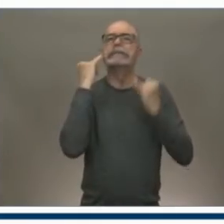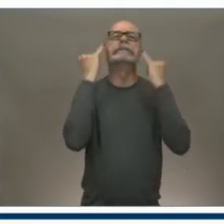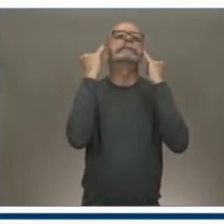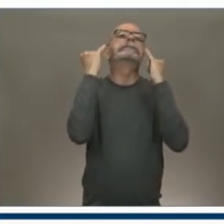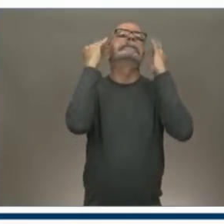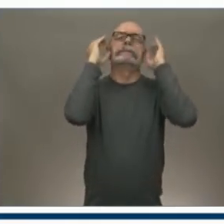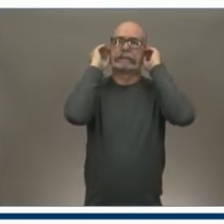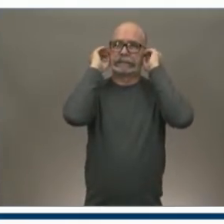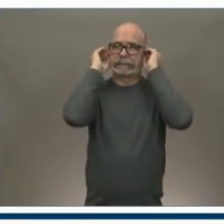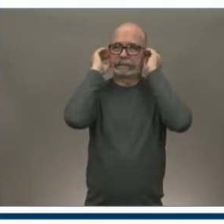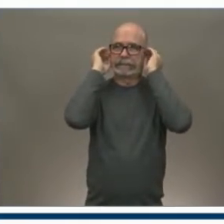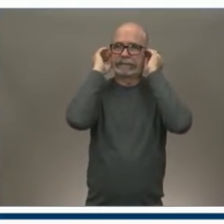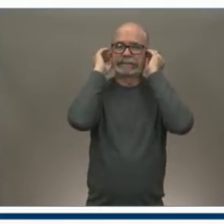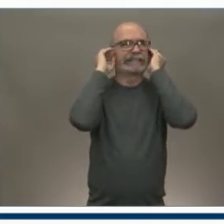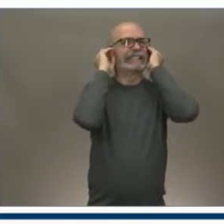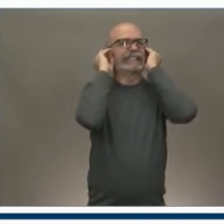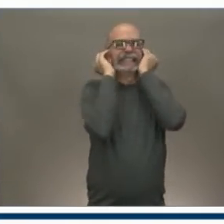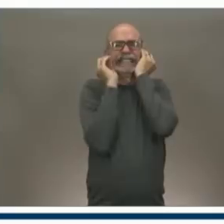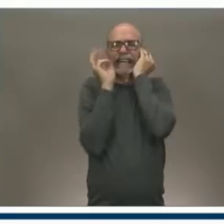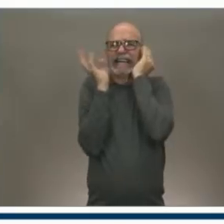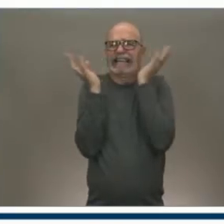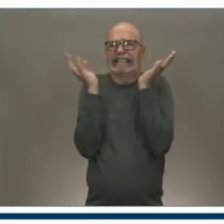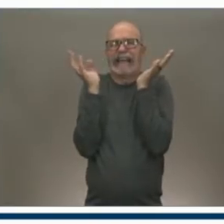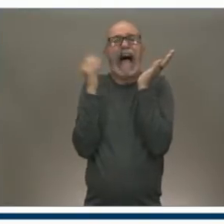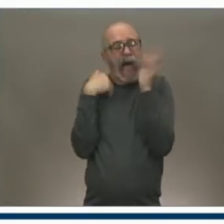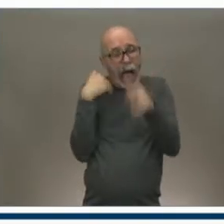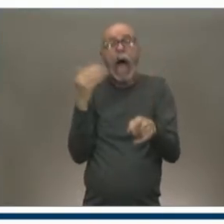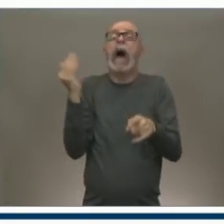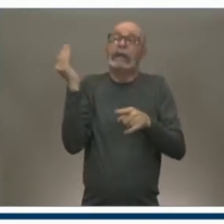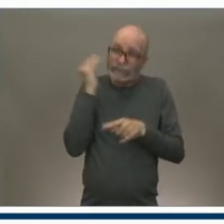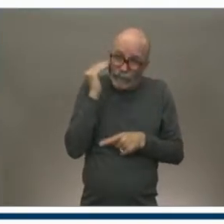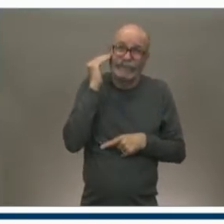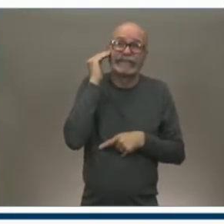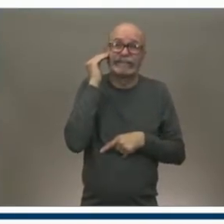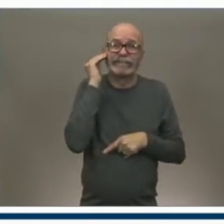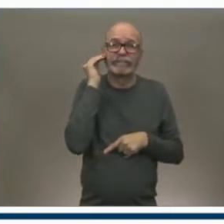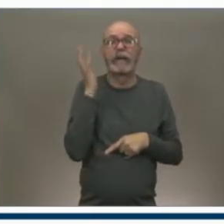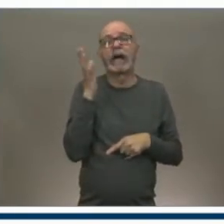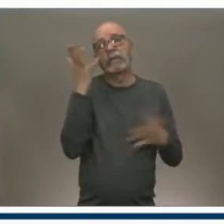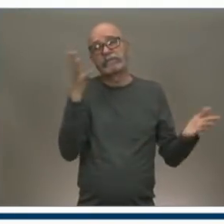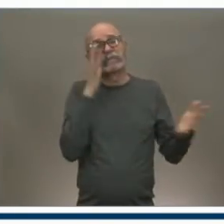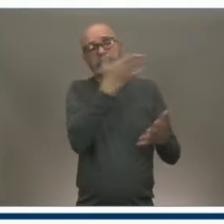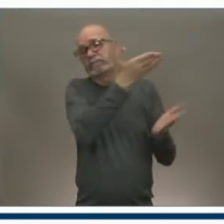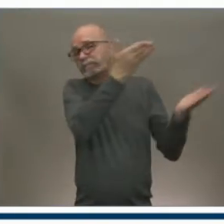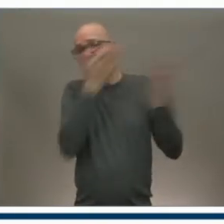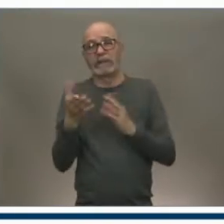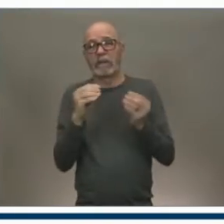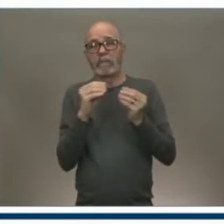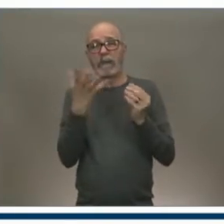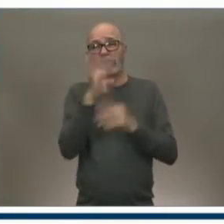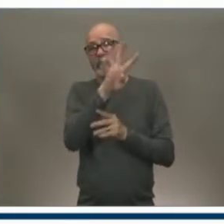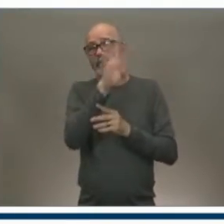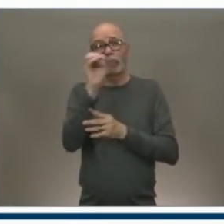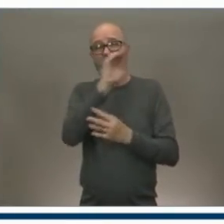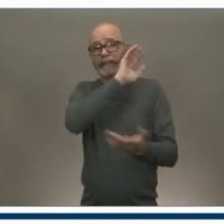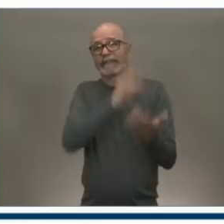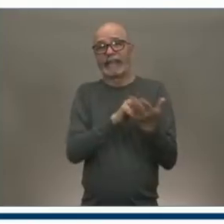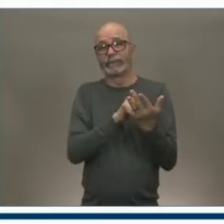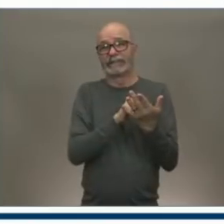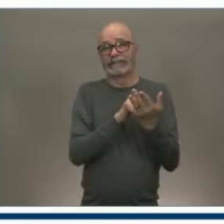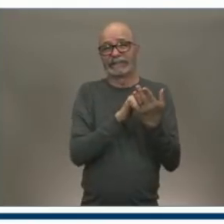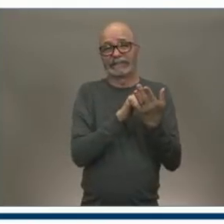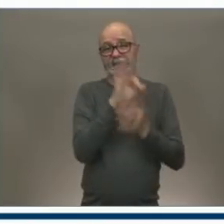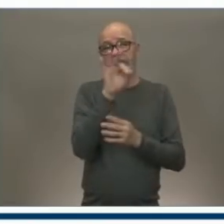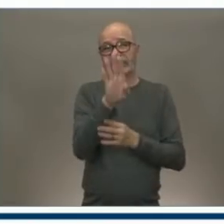wondering, as we're expecting to see almost 40,000 doses come in February, the majority from Pfizer, and